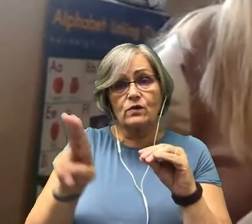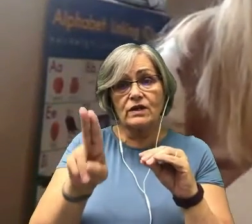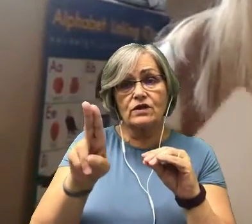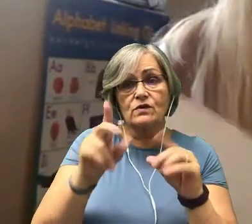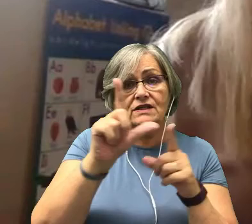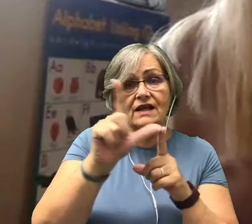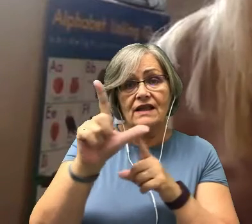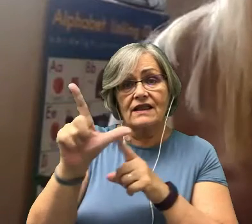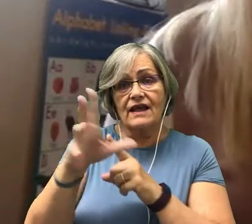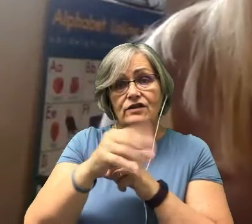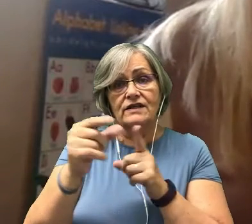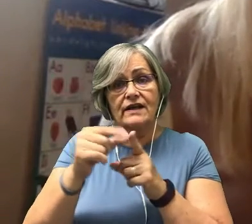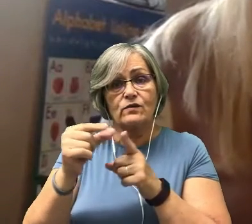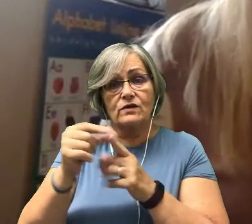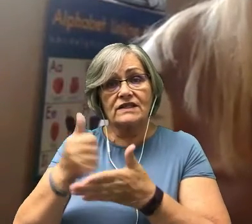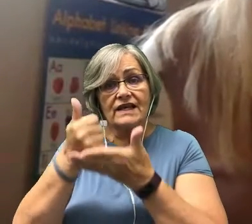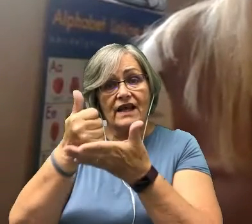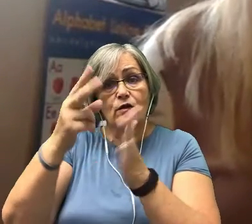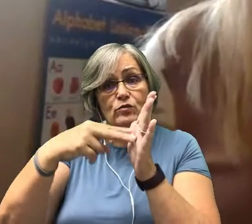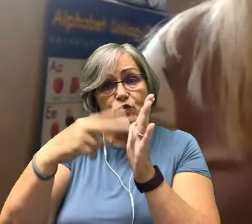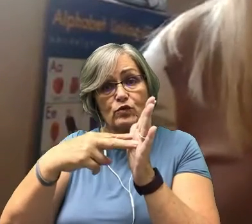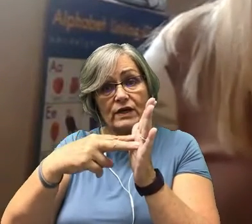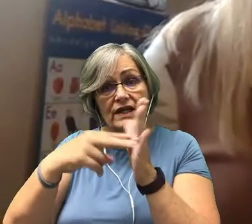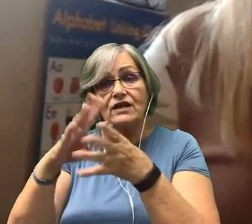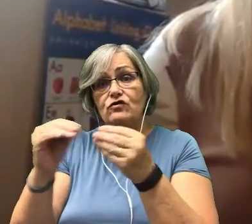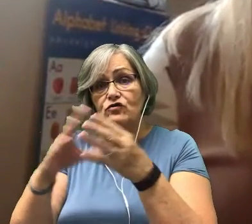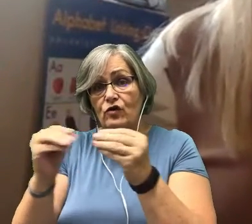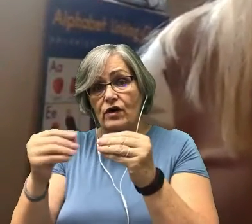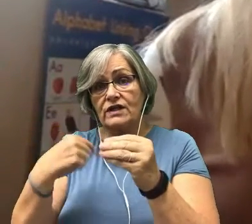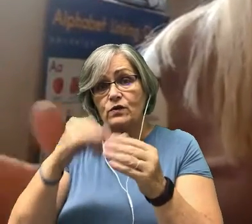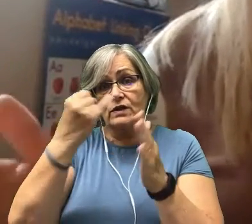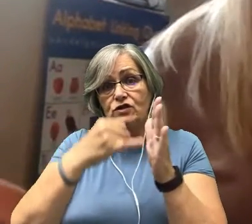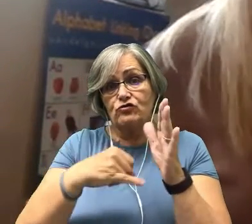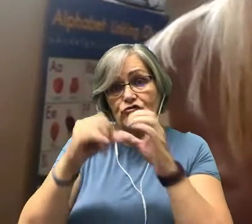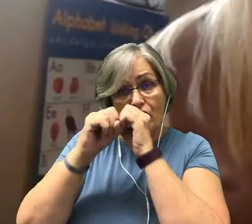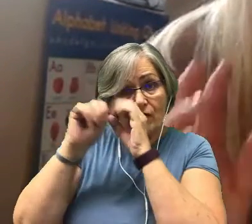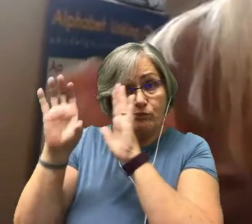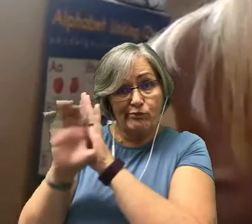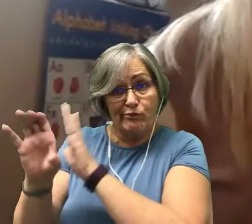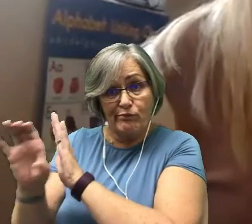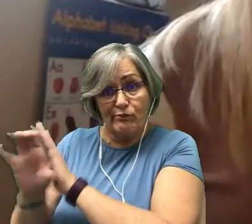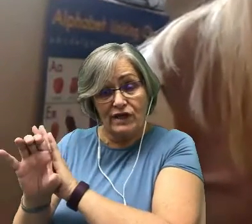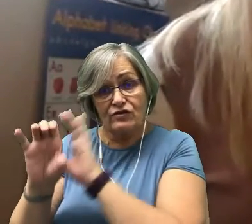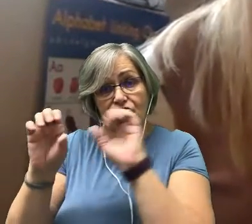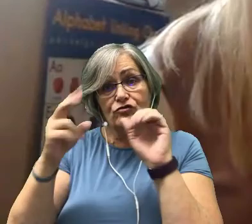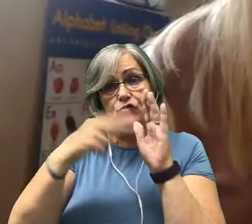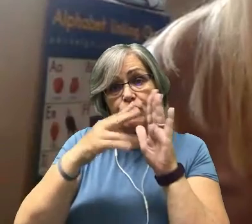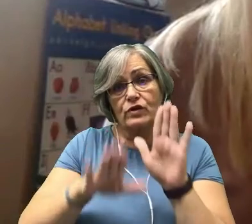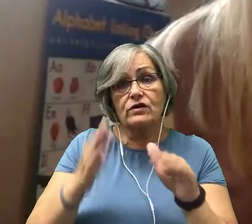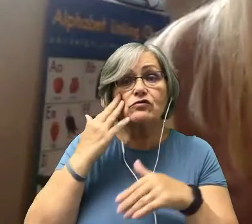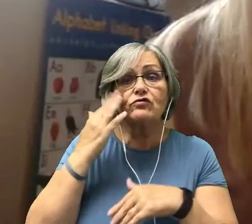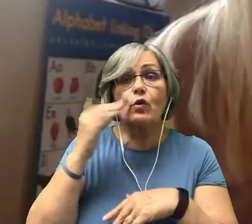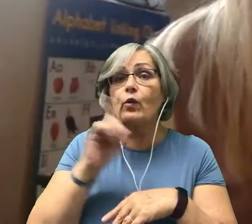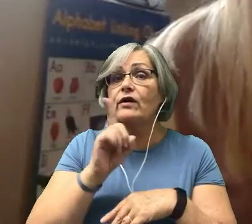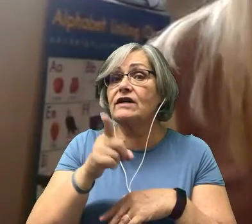our readers read the story, right? And we draw illustrations so the readers know where the setting